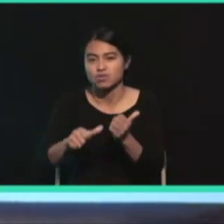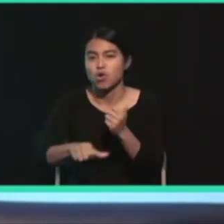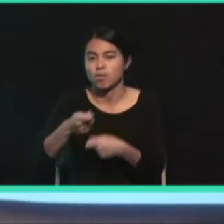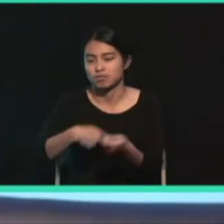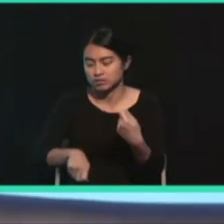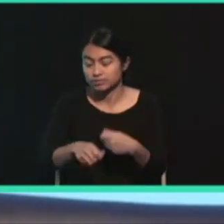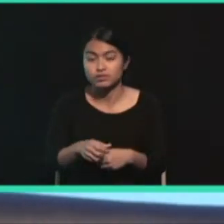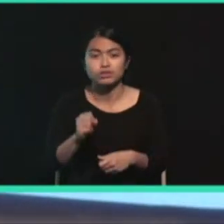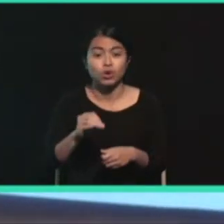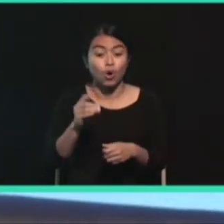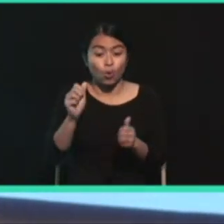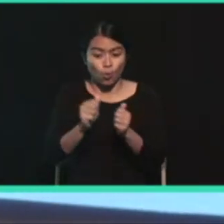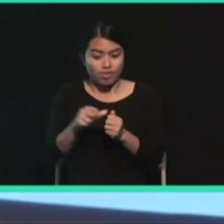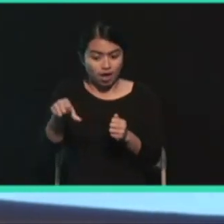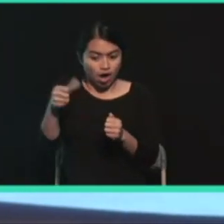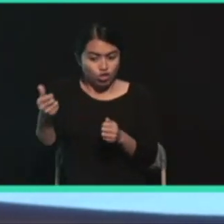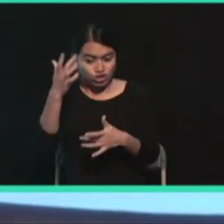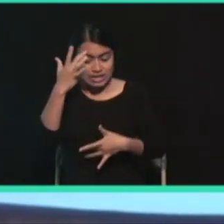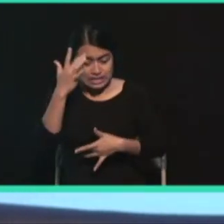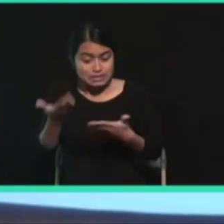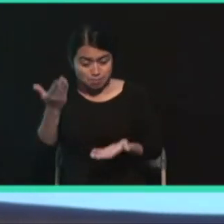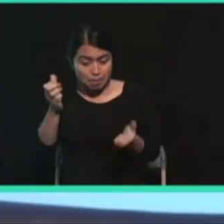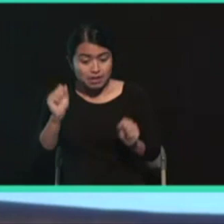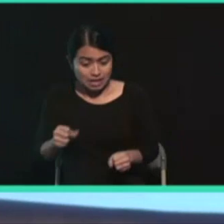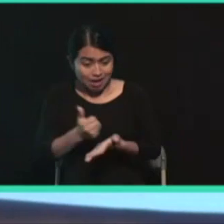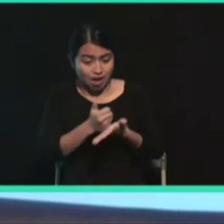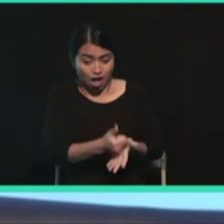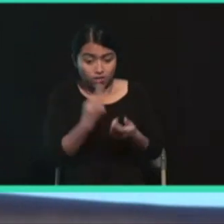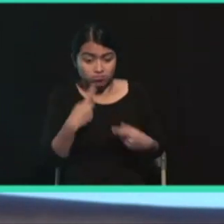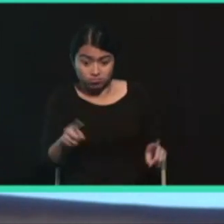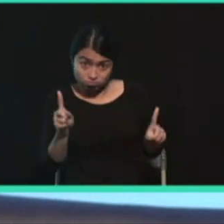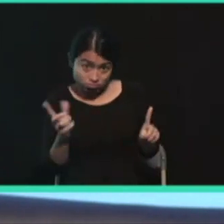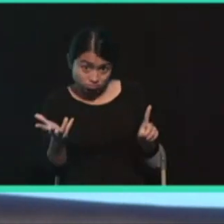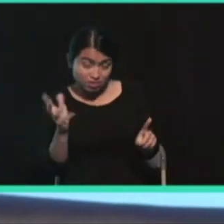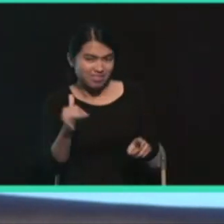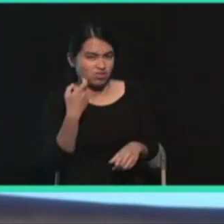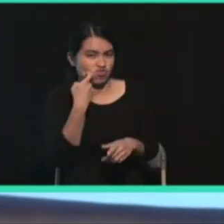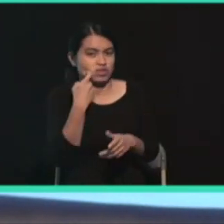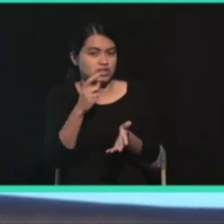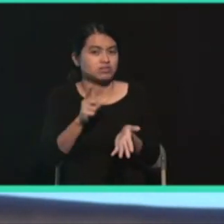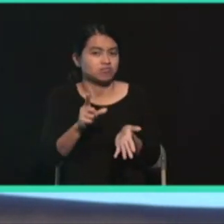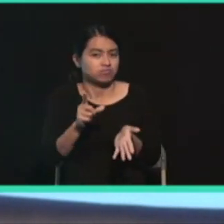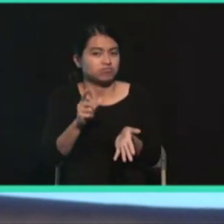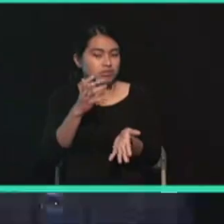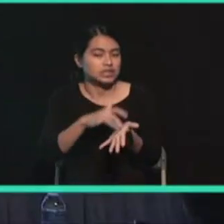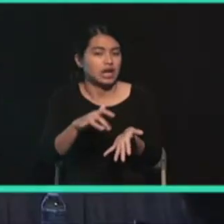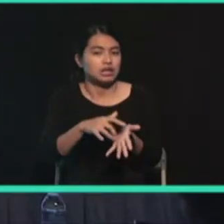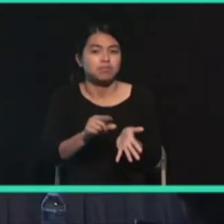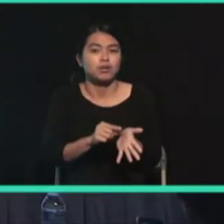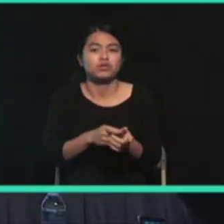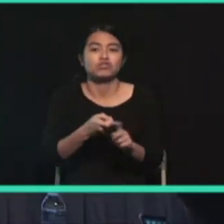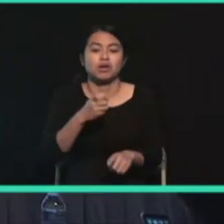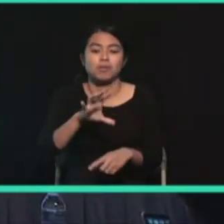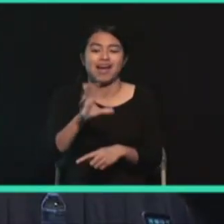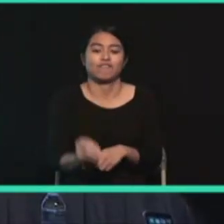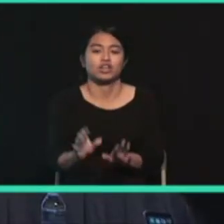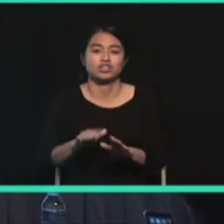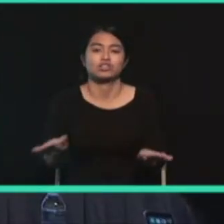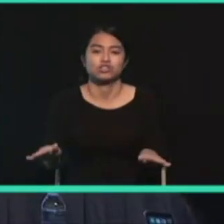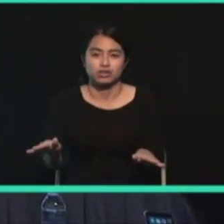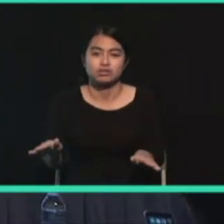other diseases that can be helped? And this is a recent study published from African children that